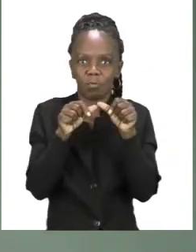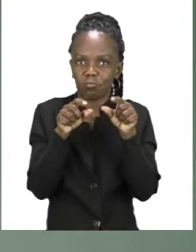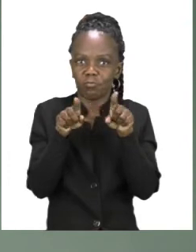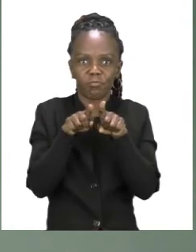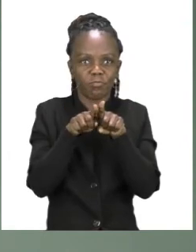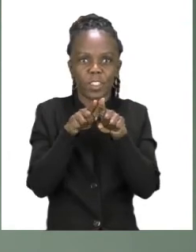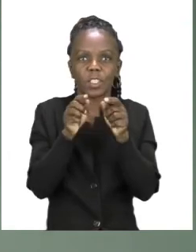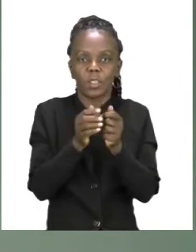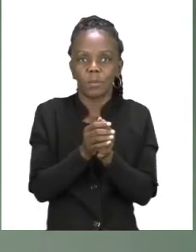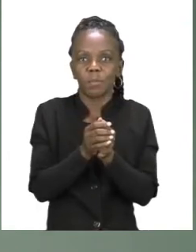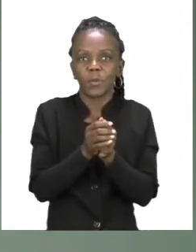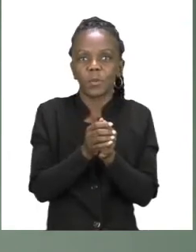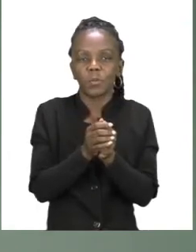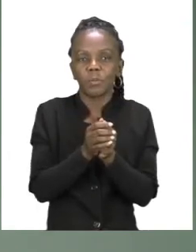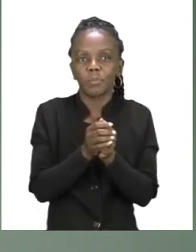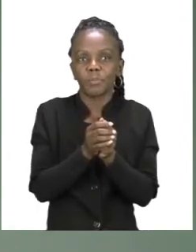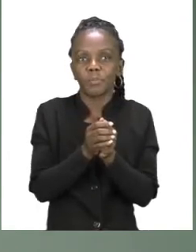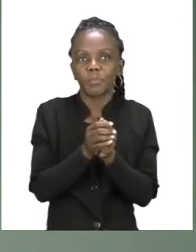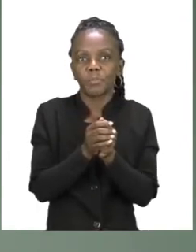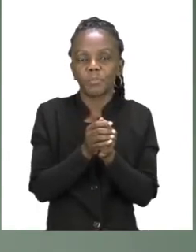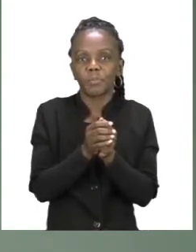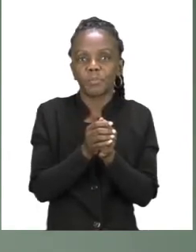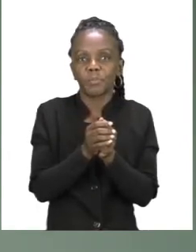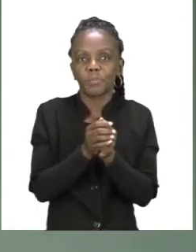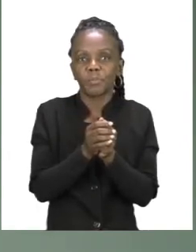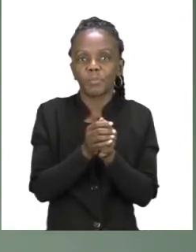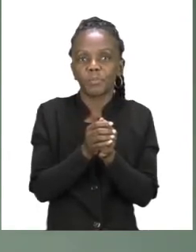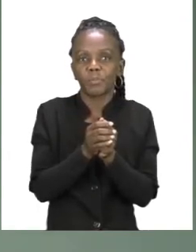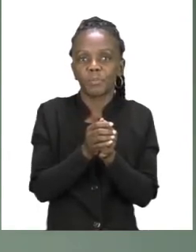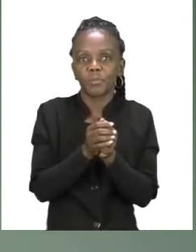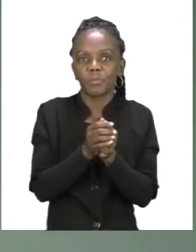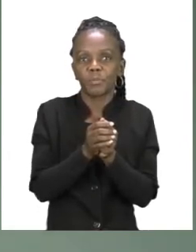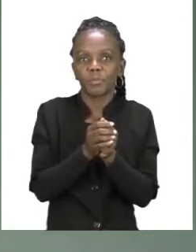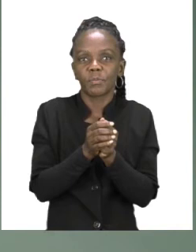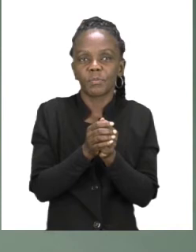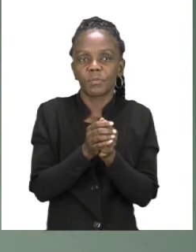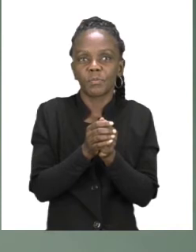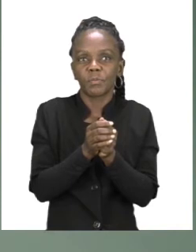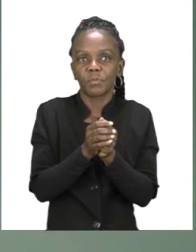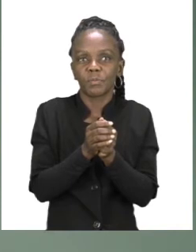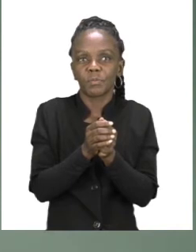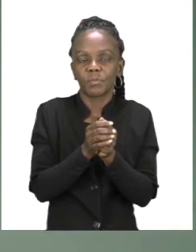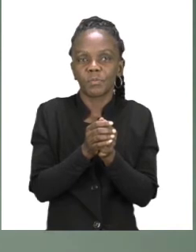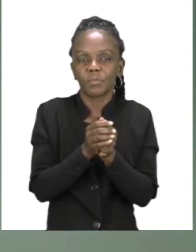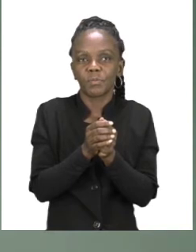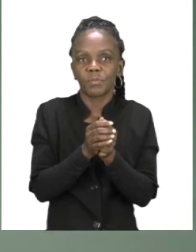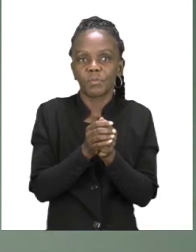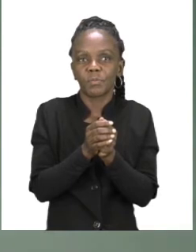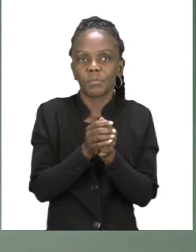still be a square. Now I'd like to show you a few things that